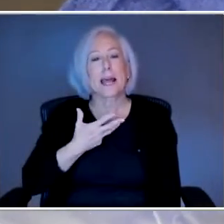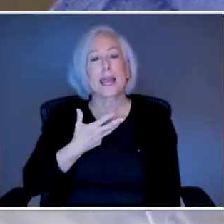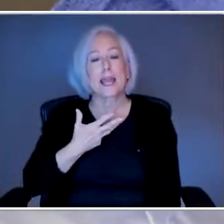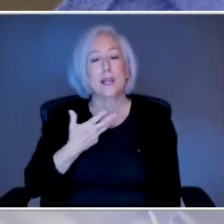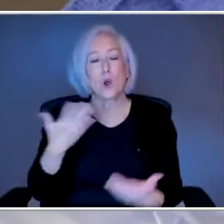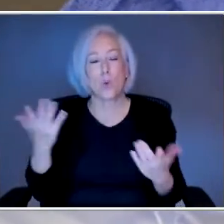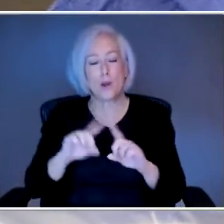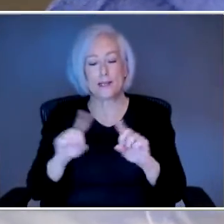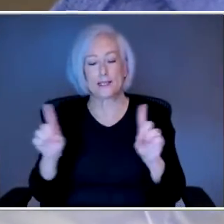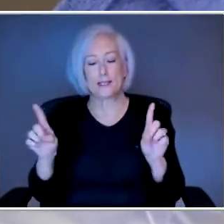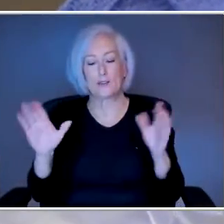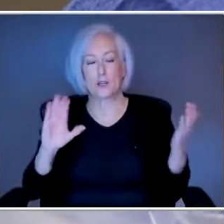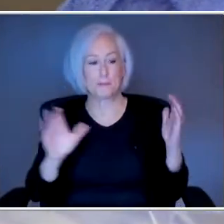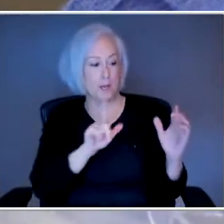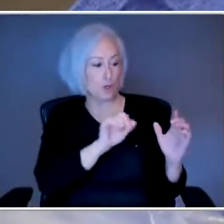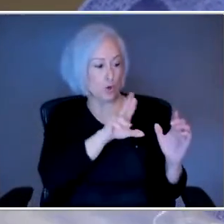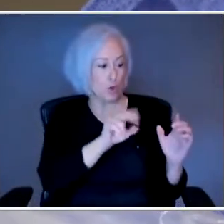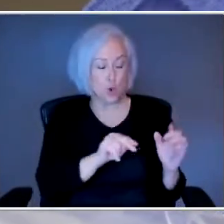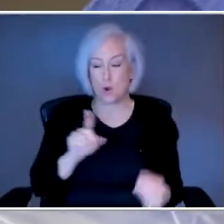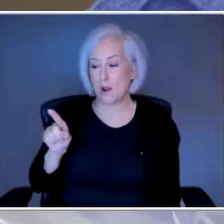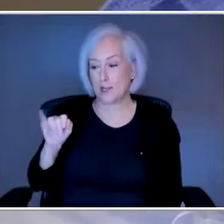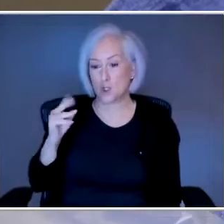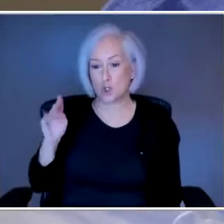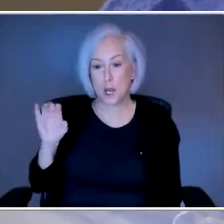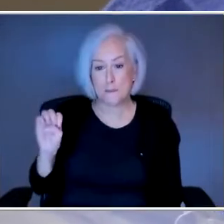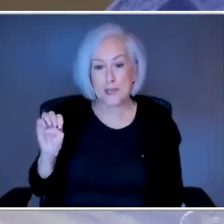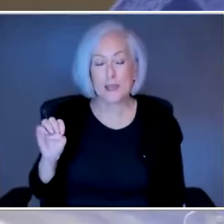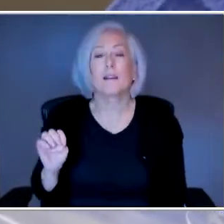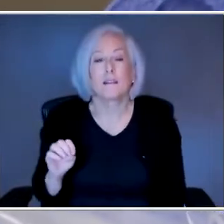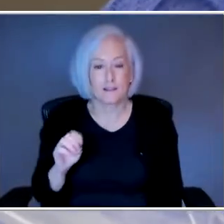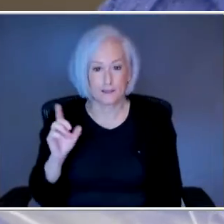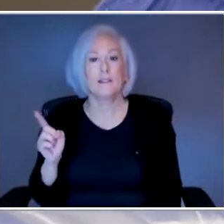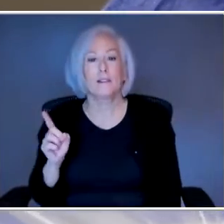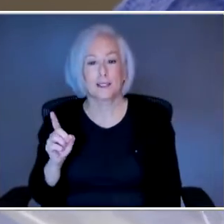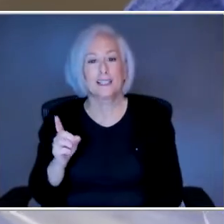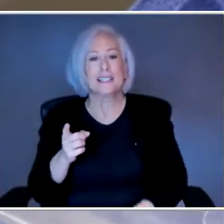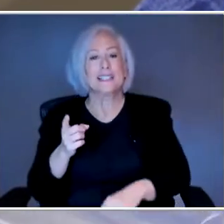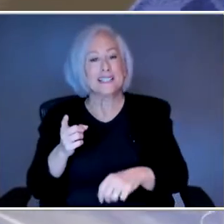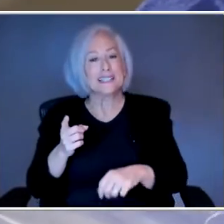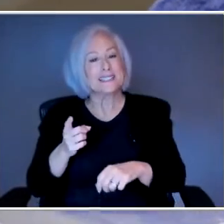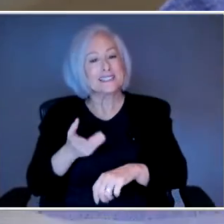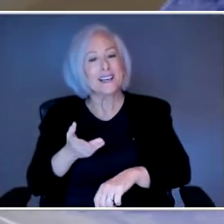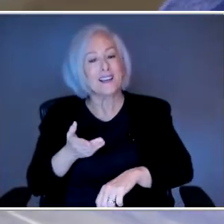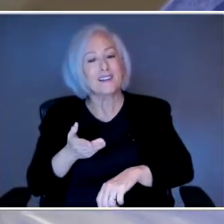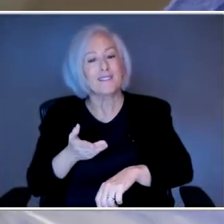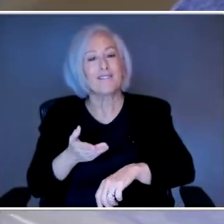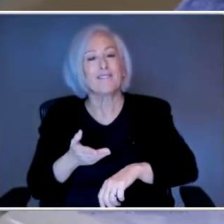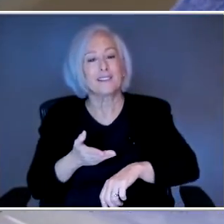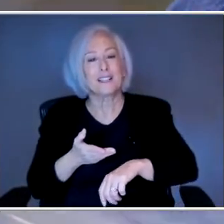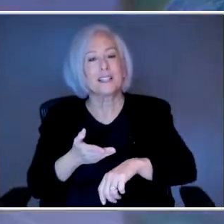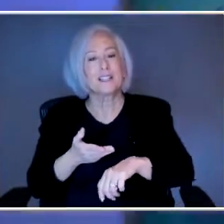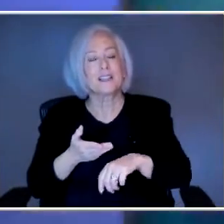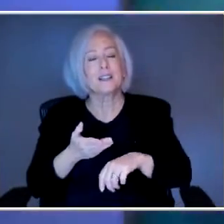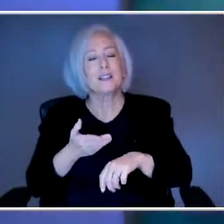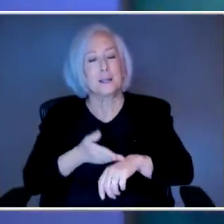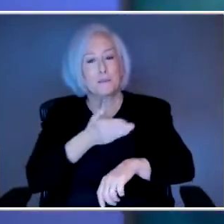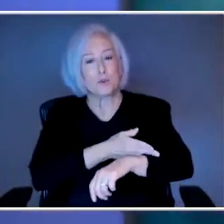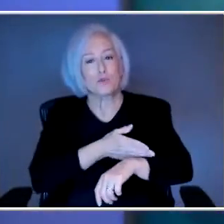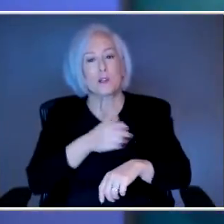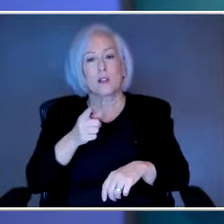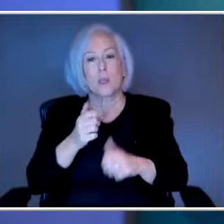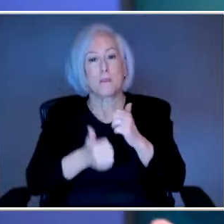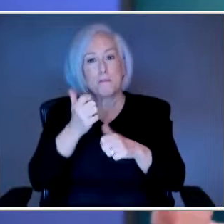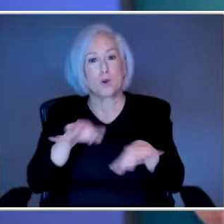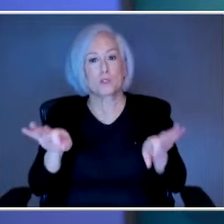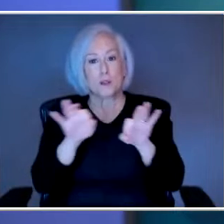you did on Lauren. Yeah, so this is kind of a logical progression in what we'd said before, right? The most critical element of the surgery